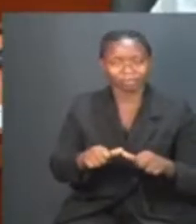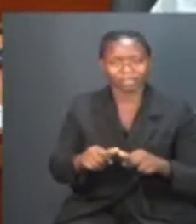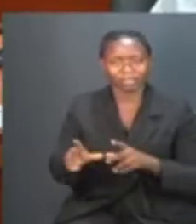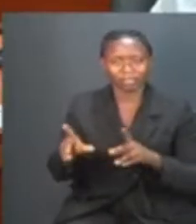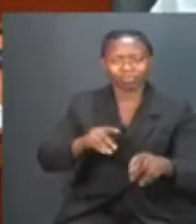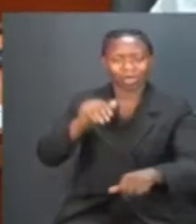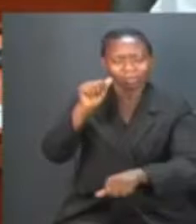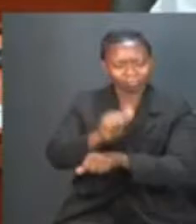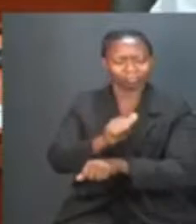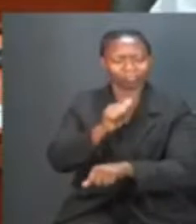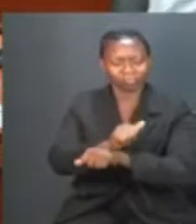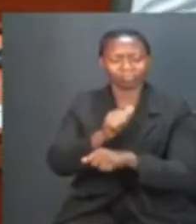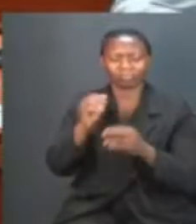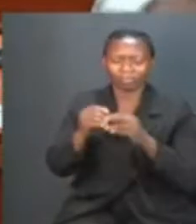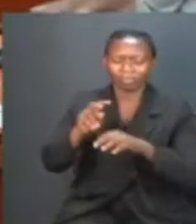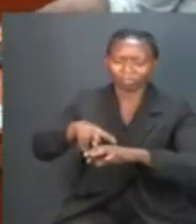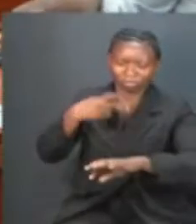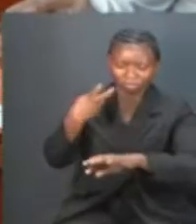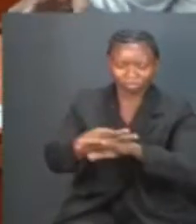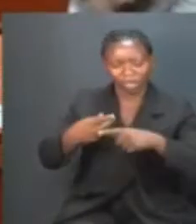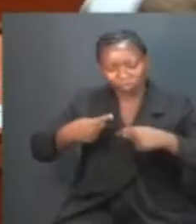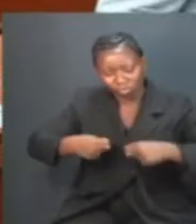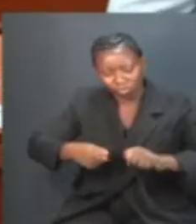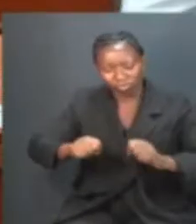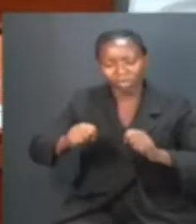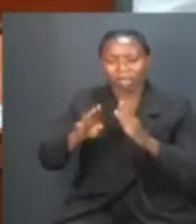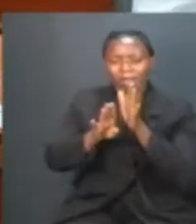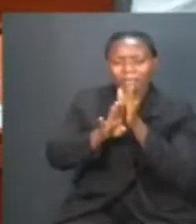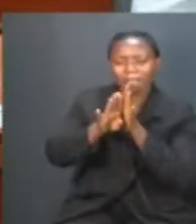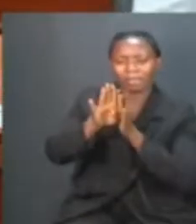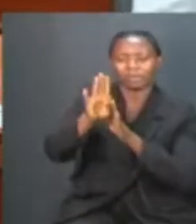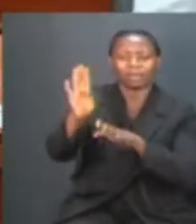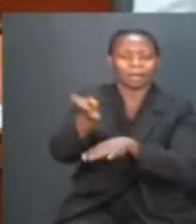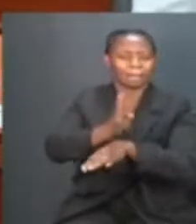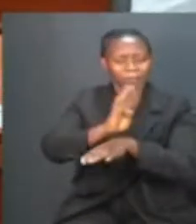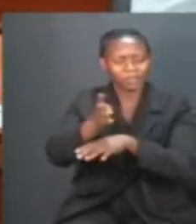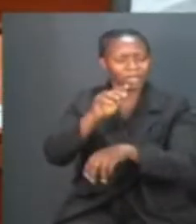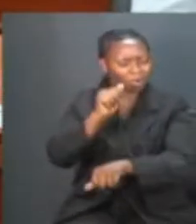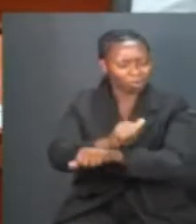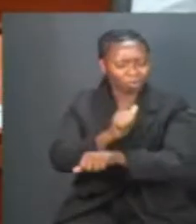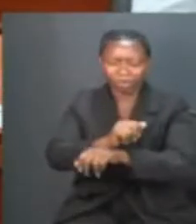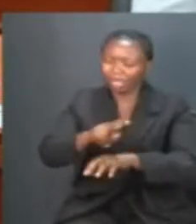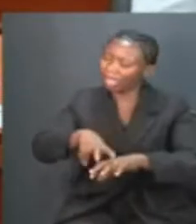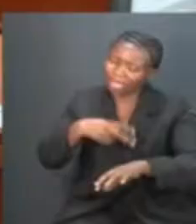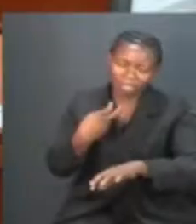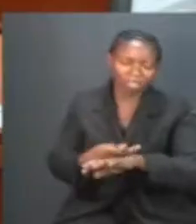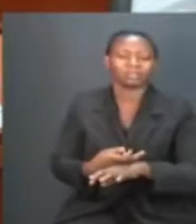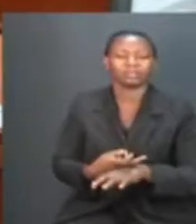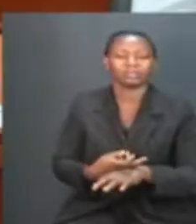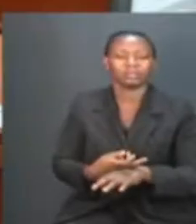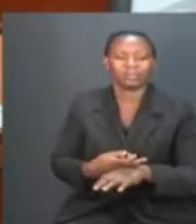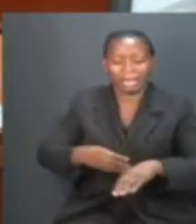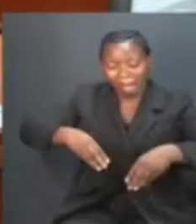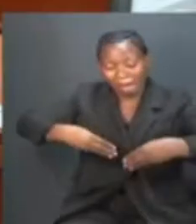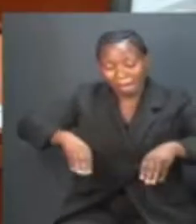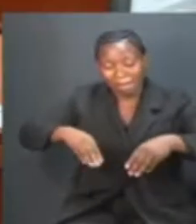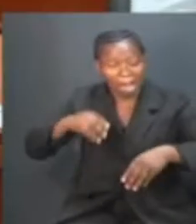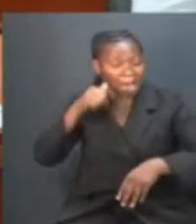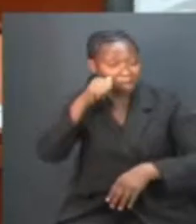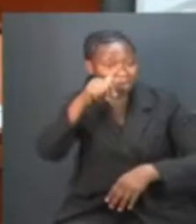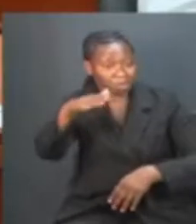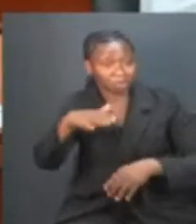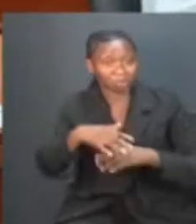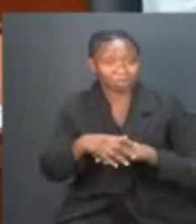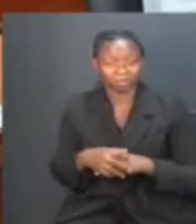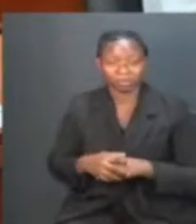work hard to try and build businesses. They do work hard. The market women,